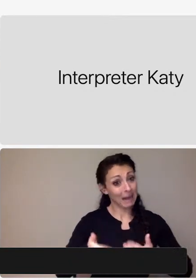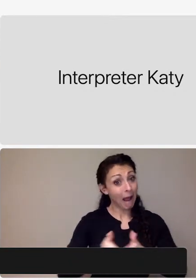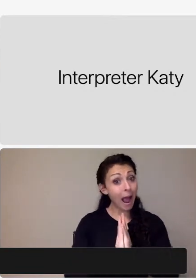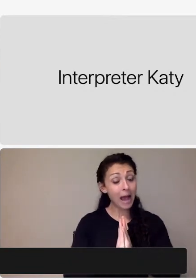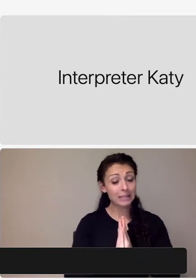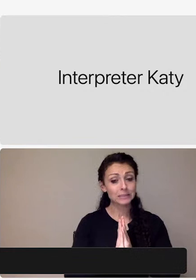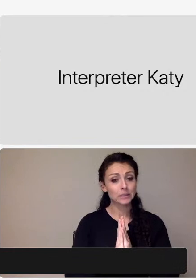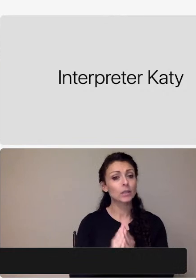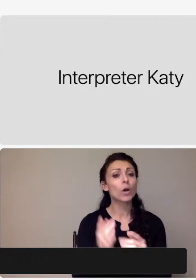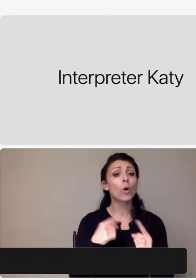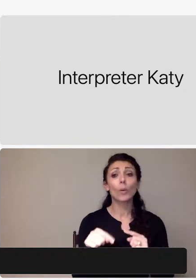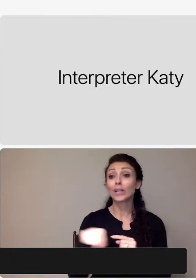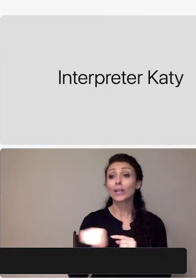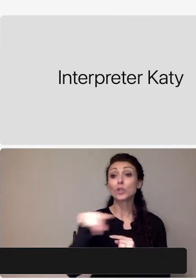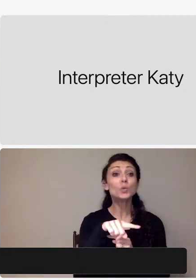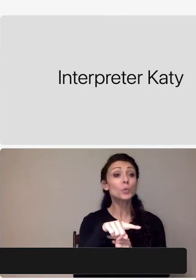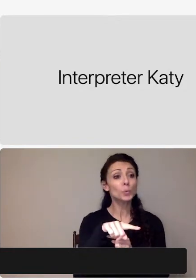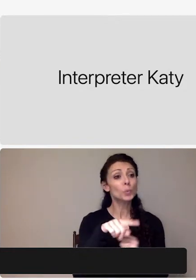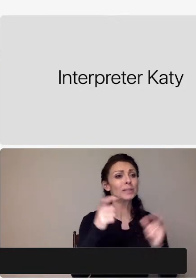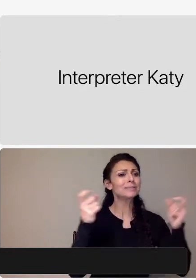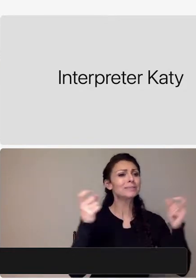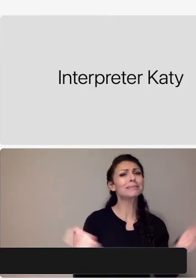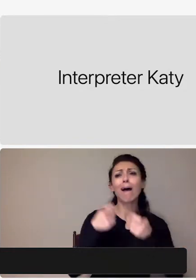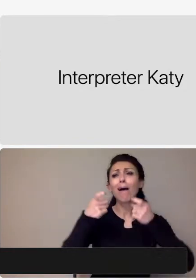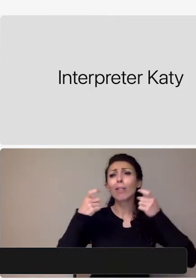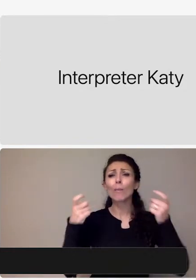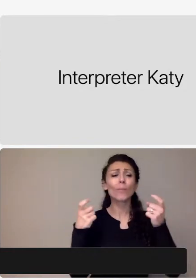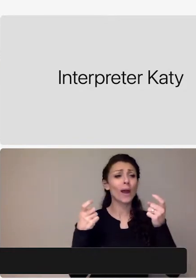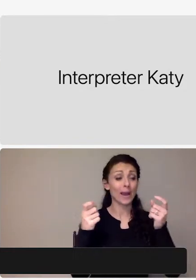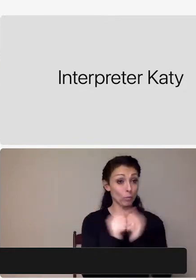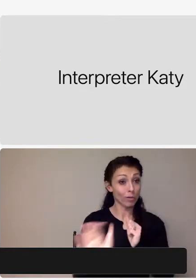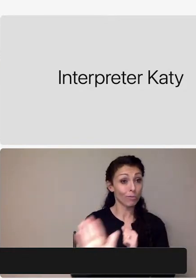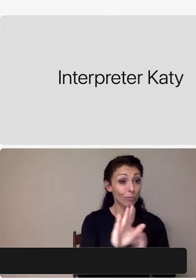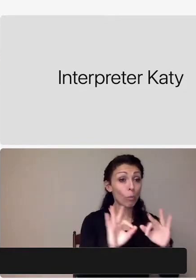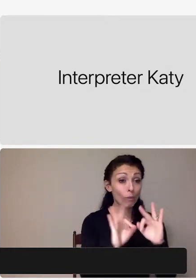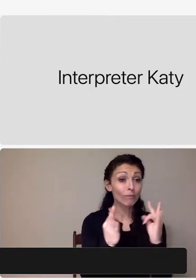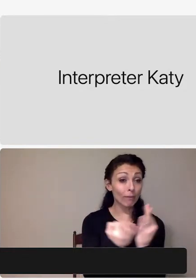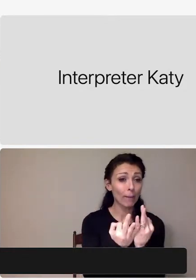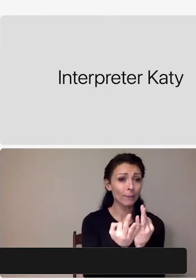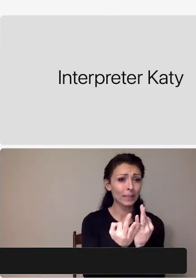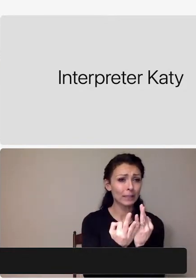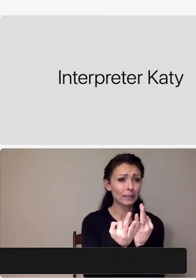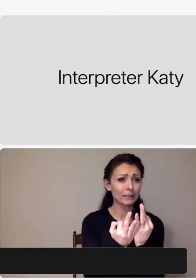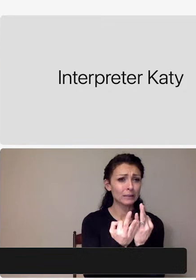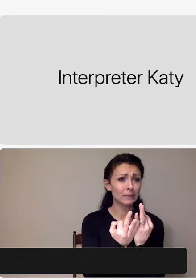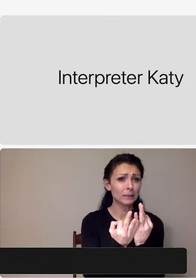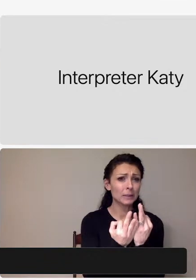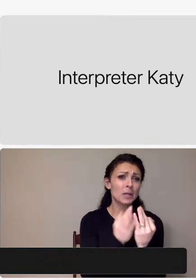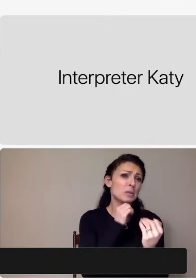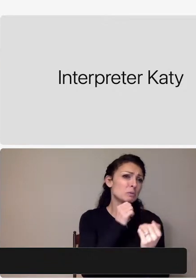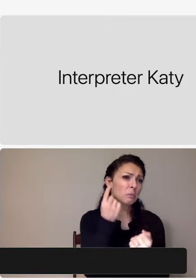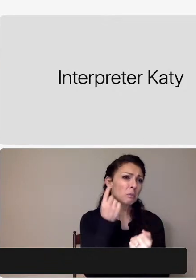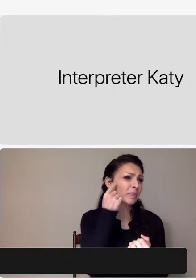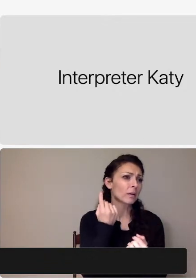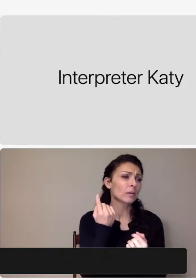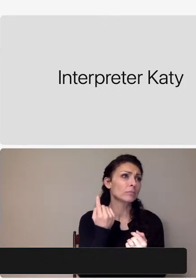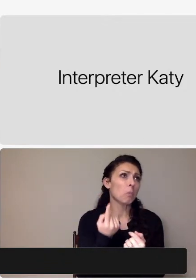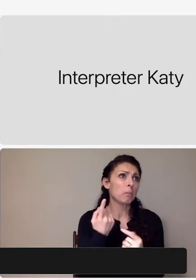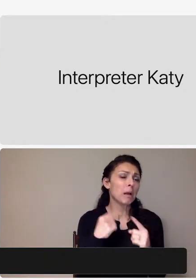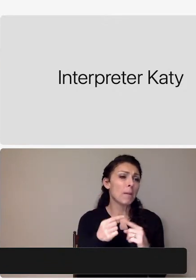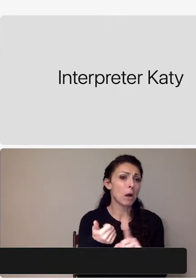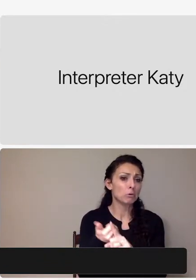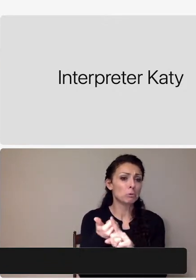when you have your celebrations with your family to be safe not just for yourself but the others that you celebrate